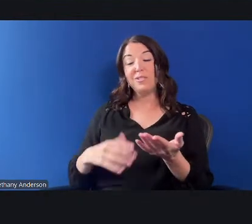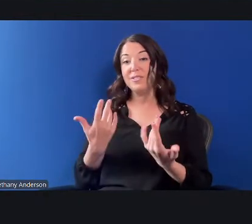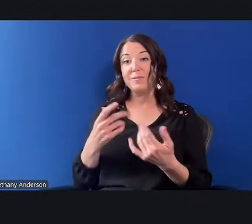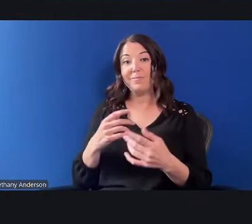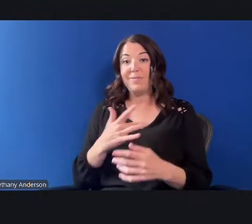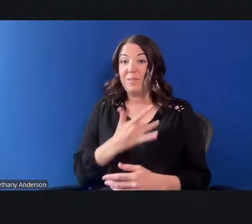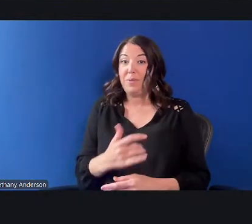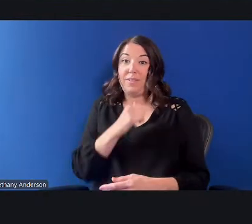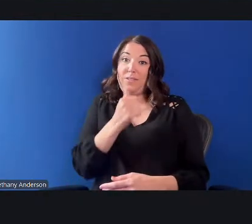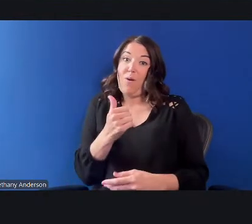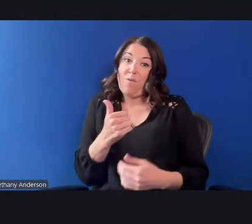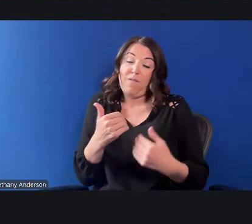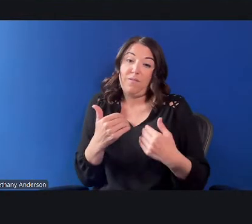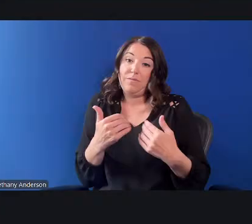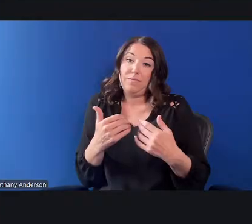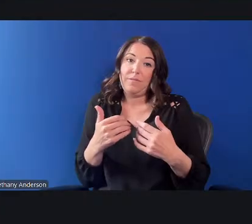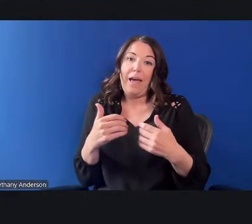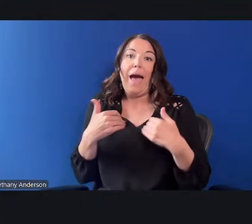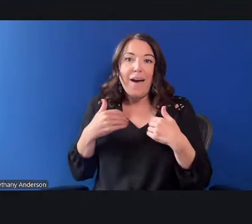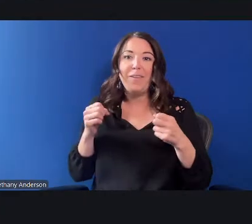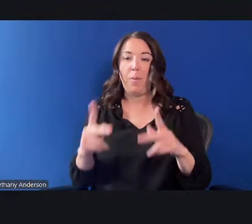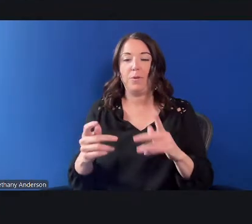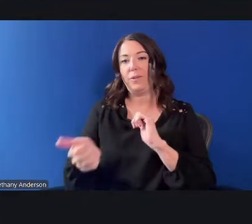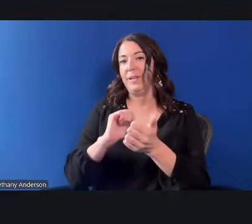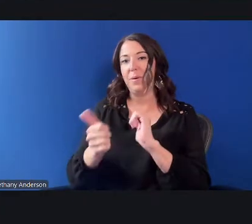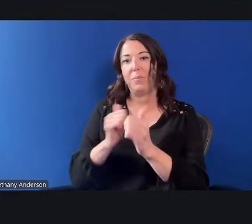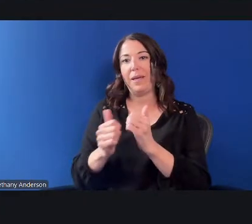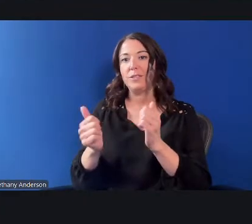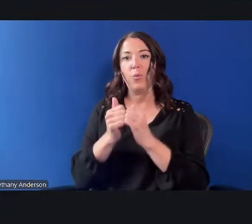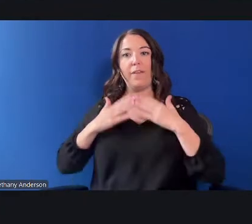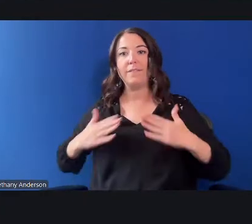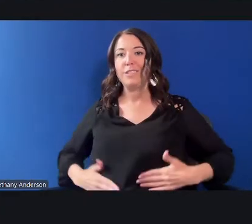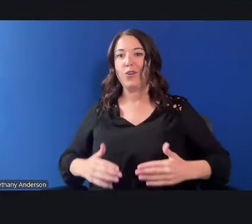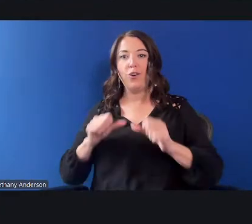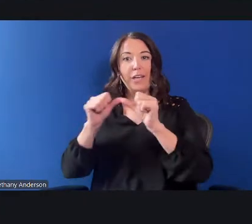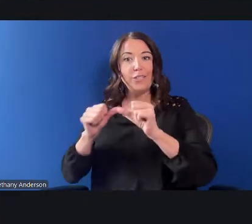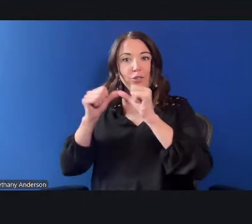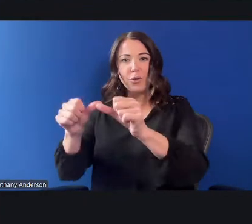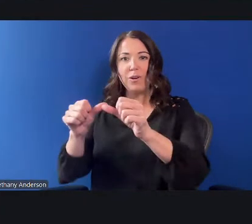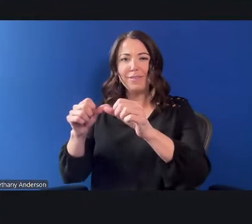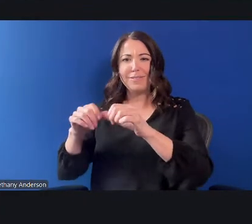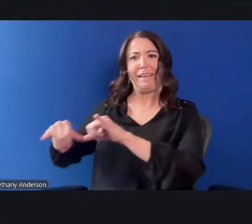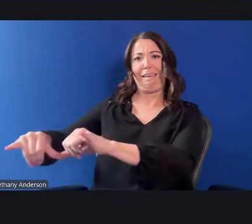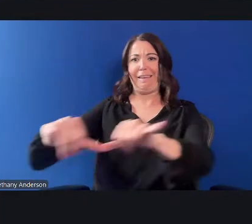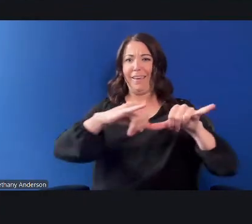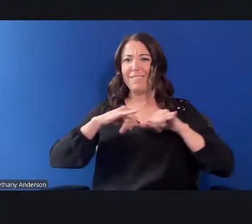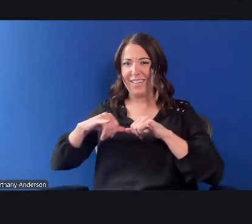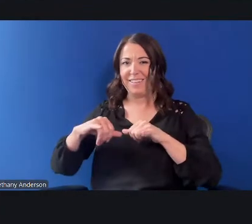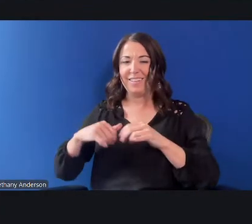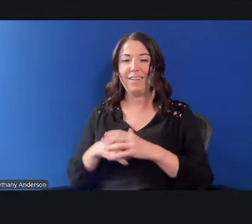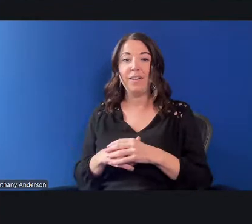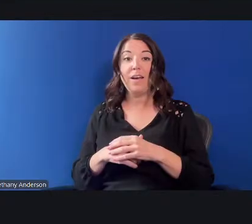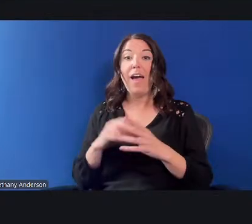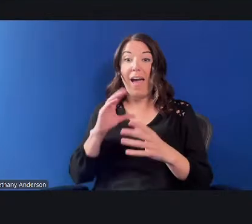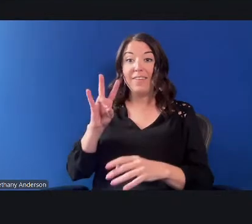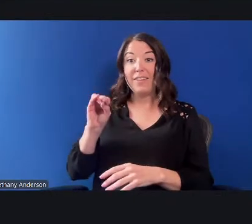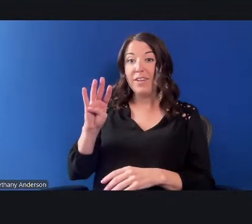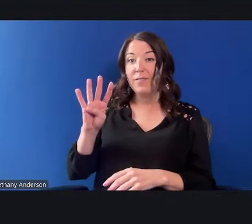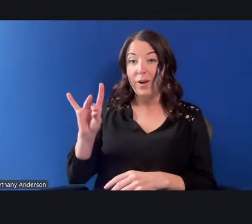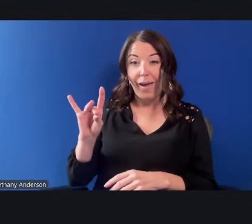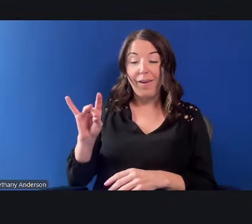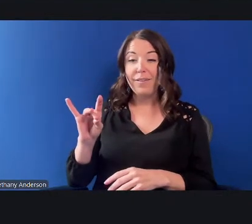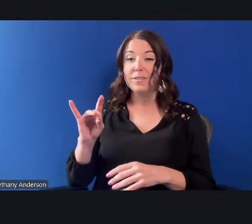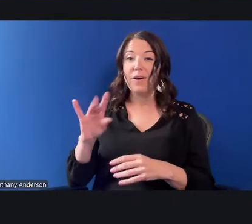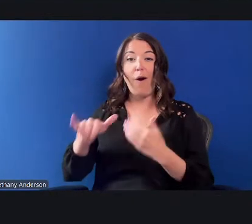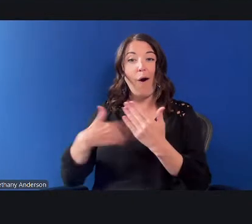compete in a competition of physical endurance where the stakes are even. During 7048, the stakes are even. They